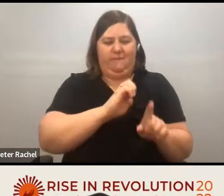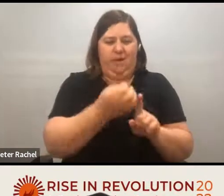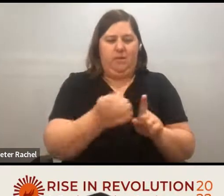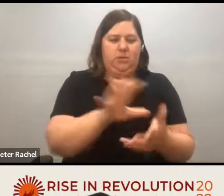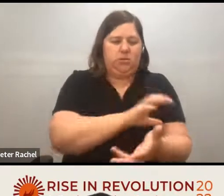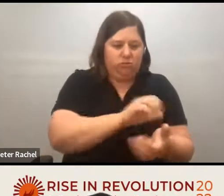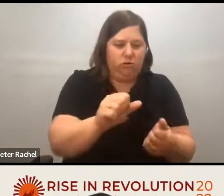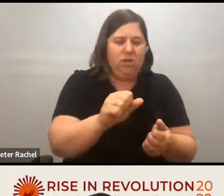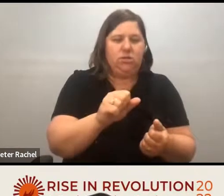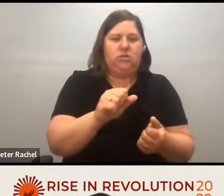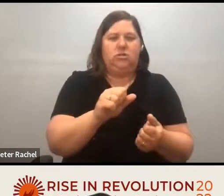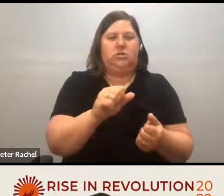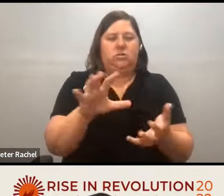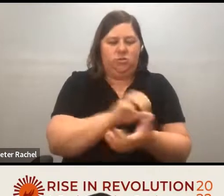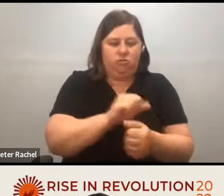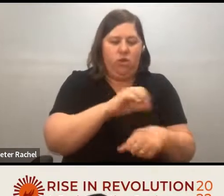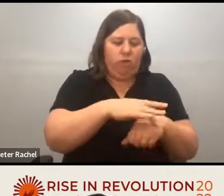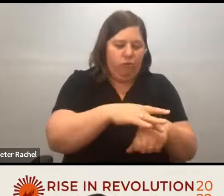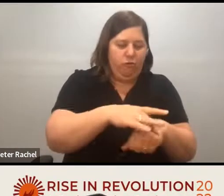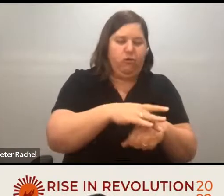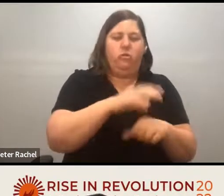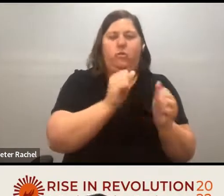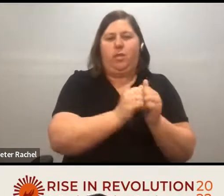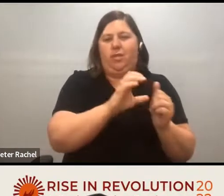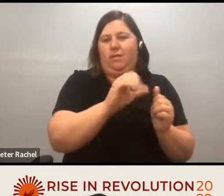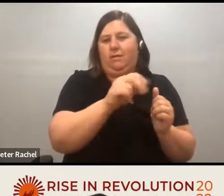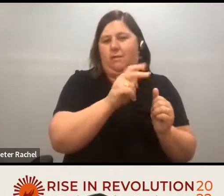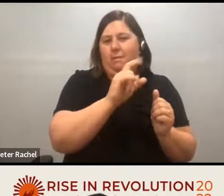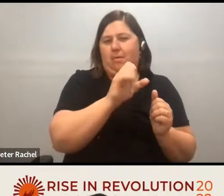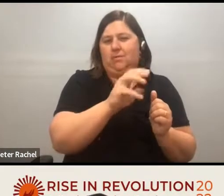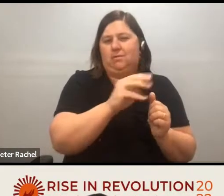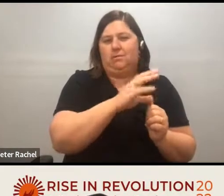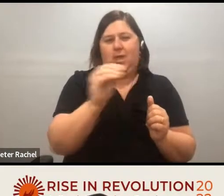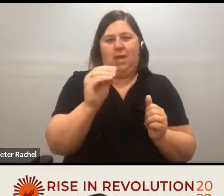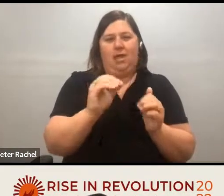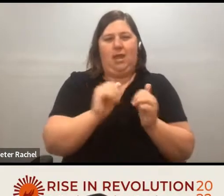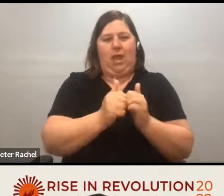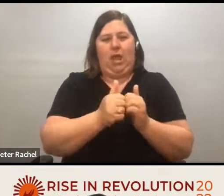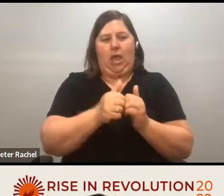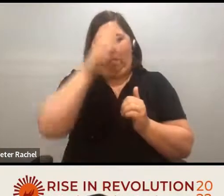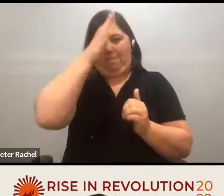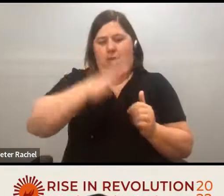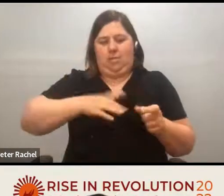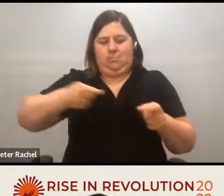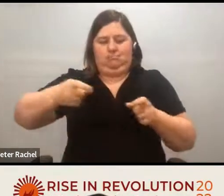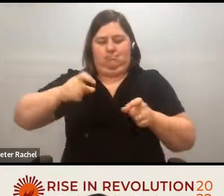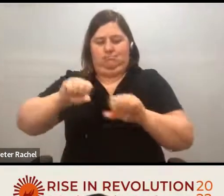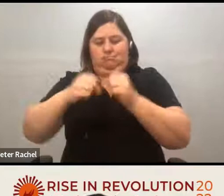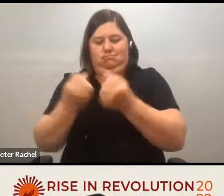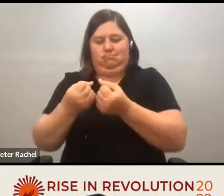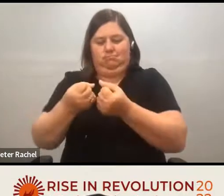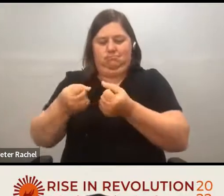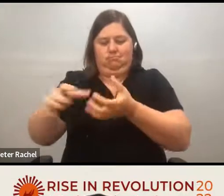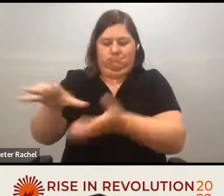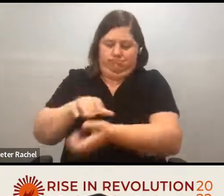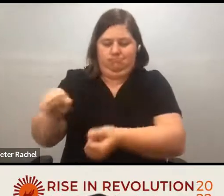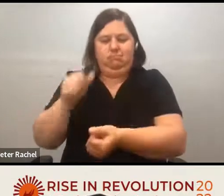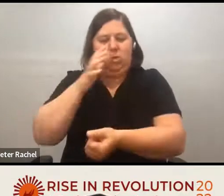to our treatment of the earth under capitalism, and there's a patriarchy in how women have been treated and our bodies have been treated much the same